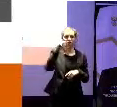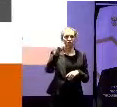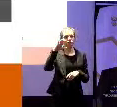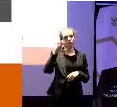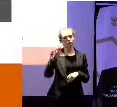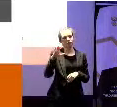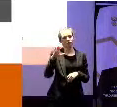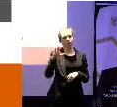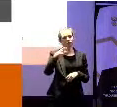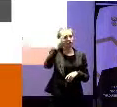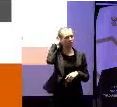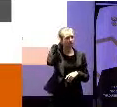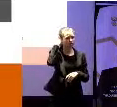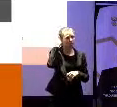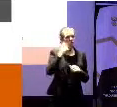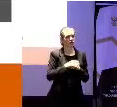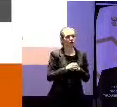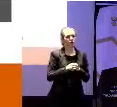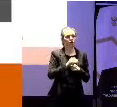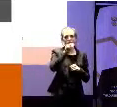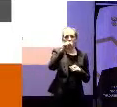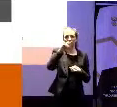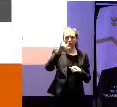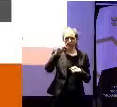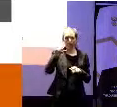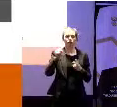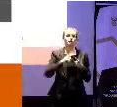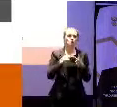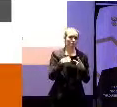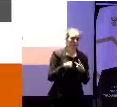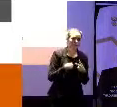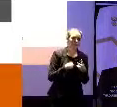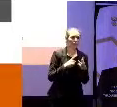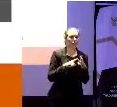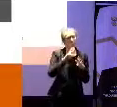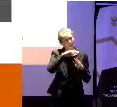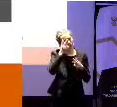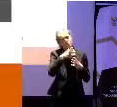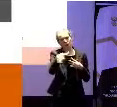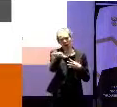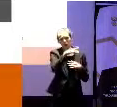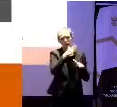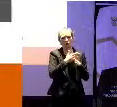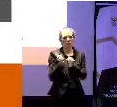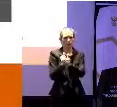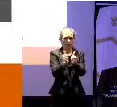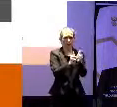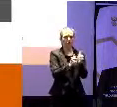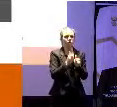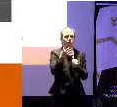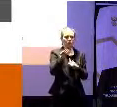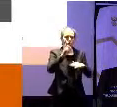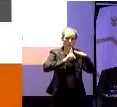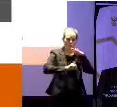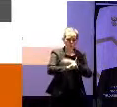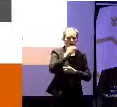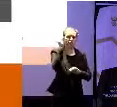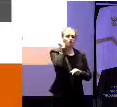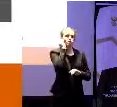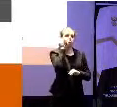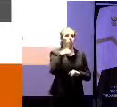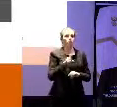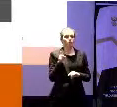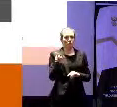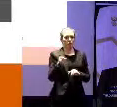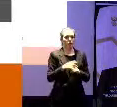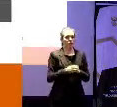PGNC secretariats, Anita, myself, and the rest of the colleagues, we have signing details for that particular purpose so that we